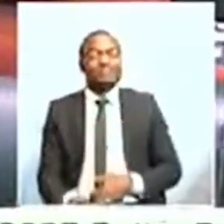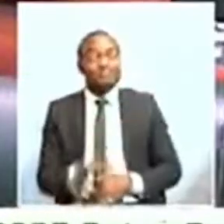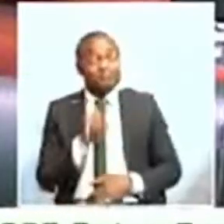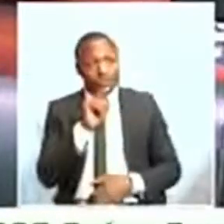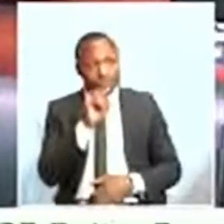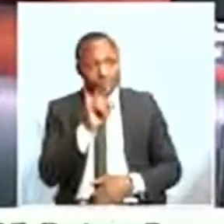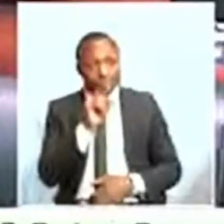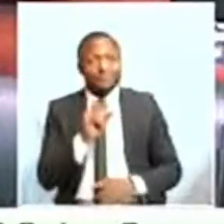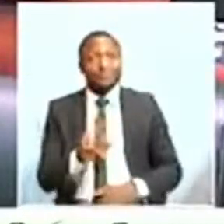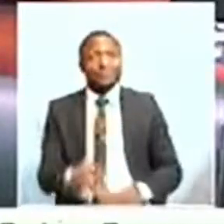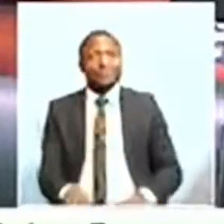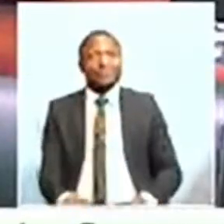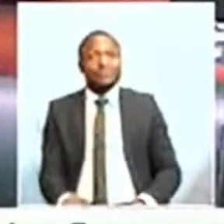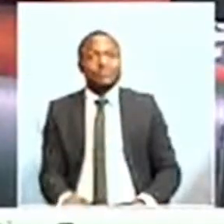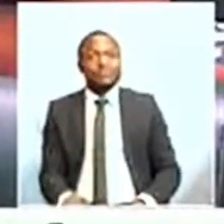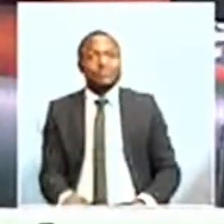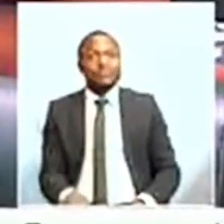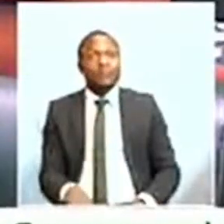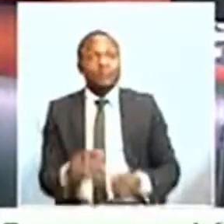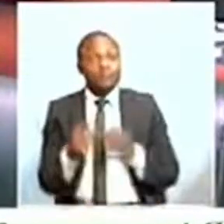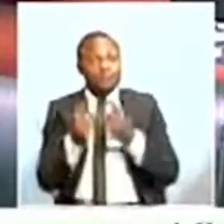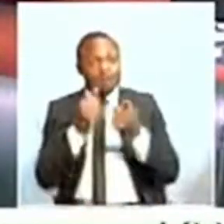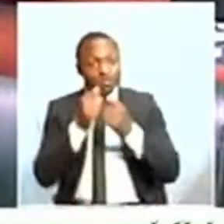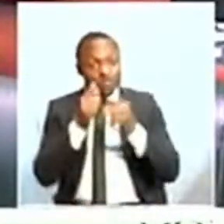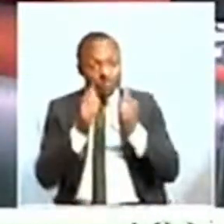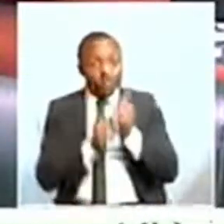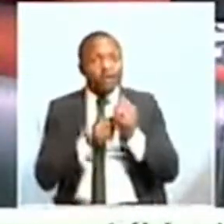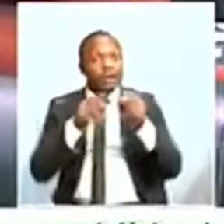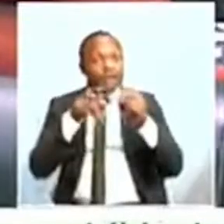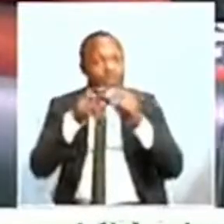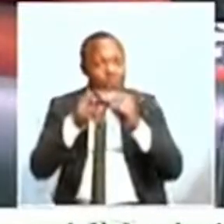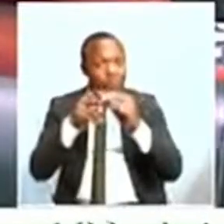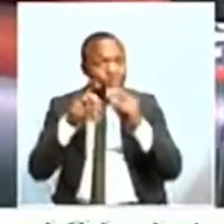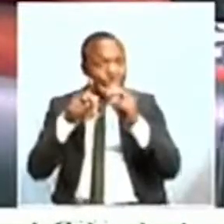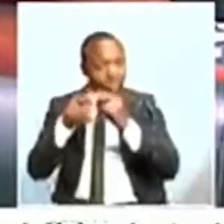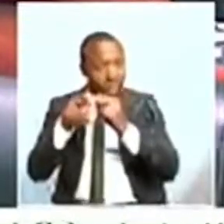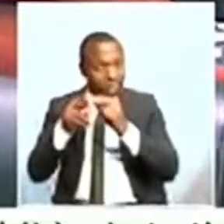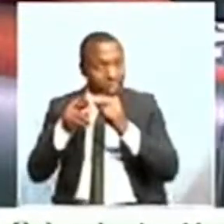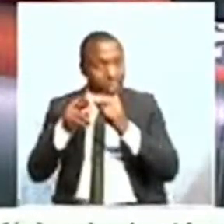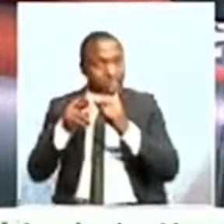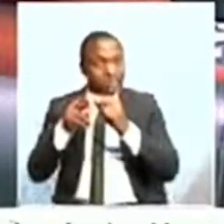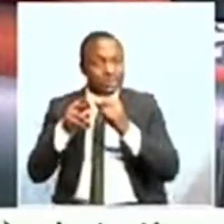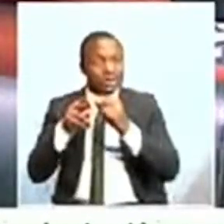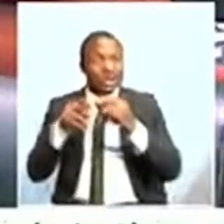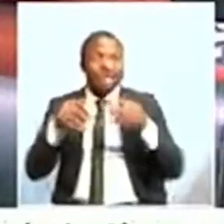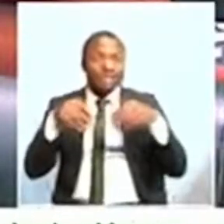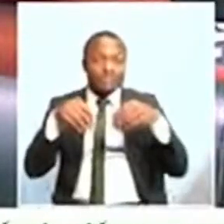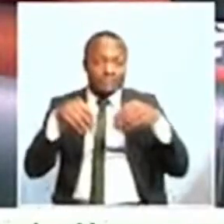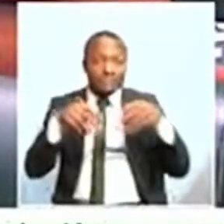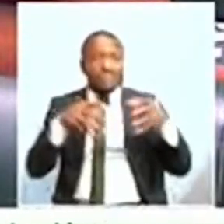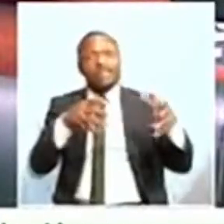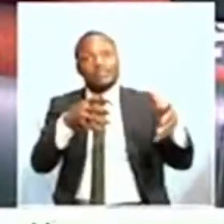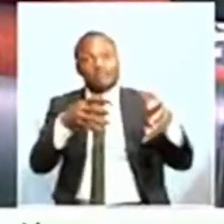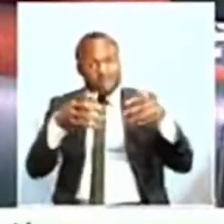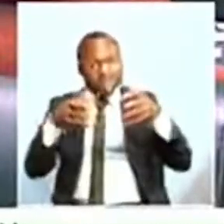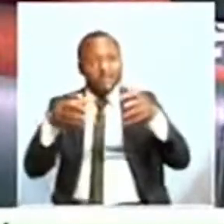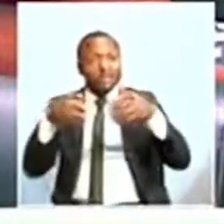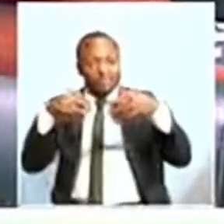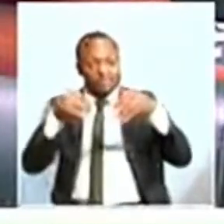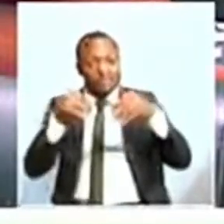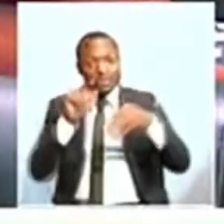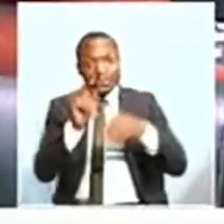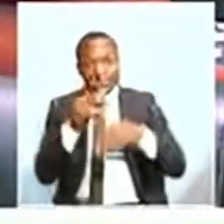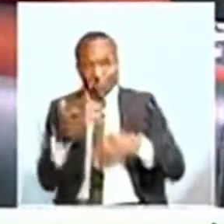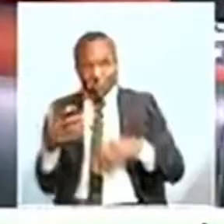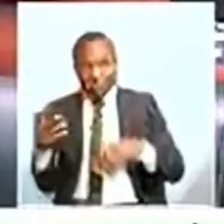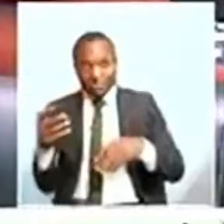have consecutively talked about termination and cashing of bonds. When you cash these bonds,